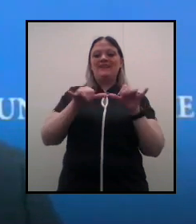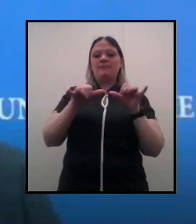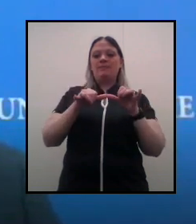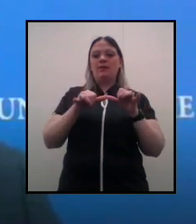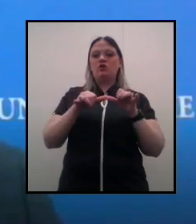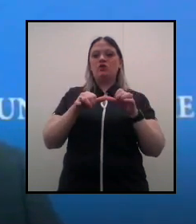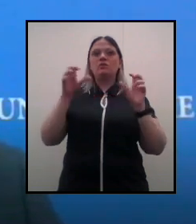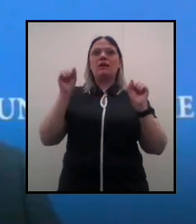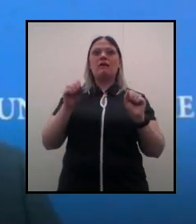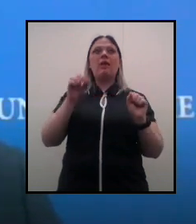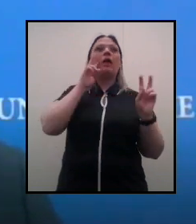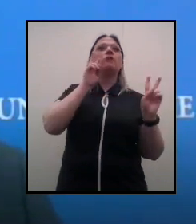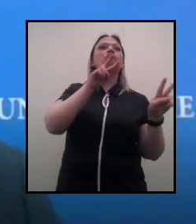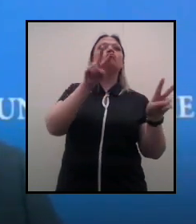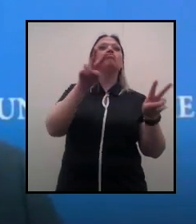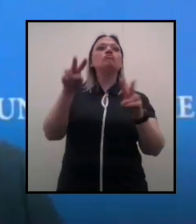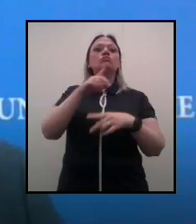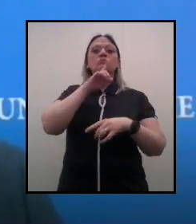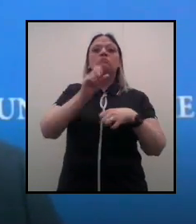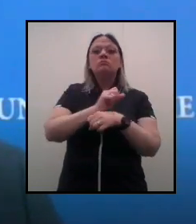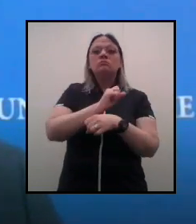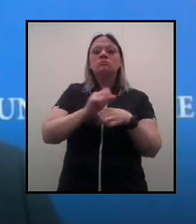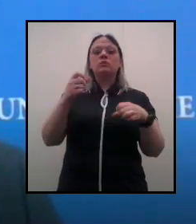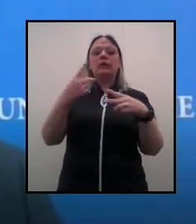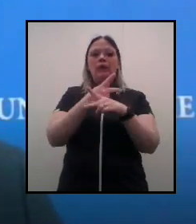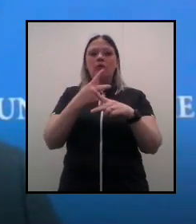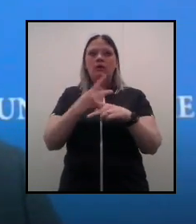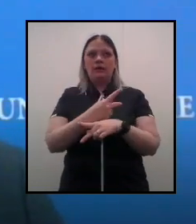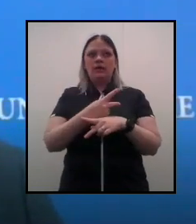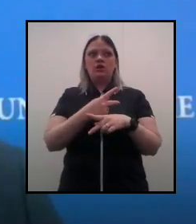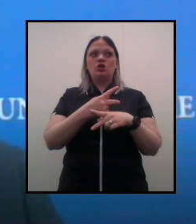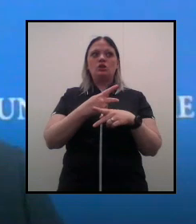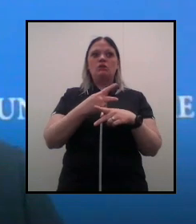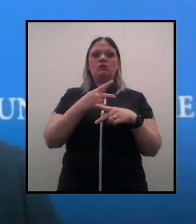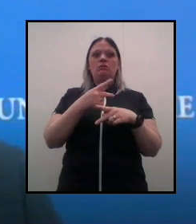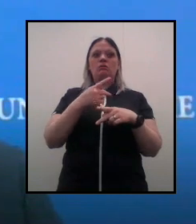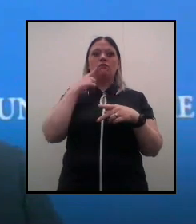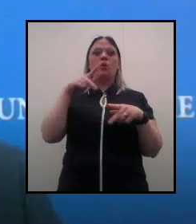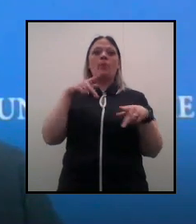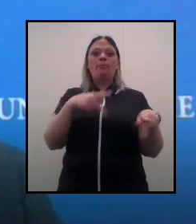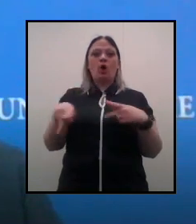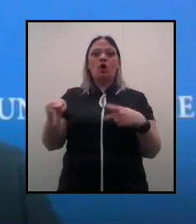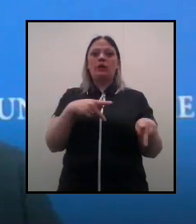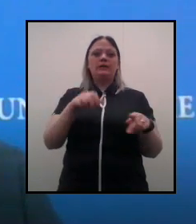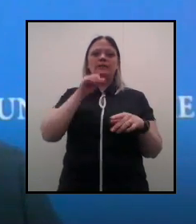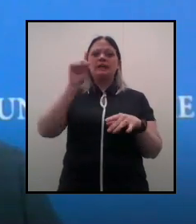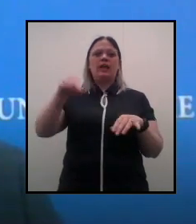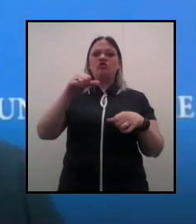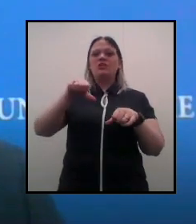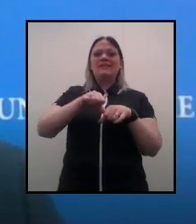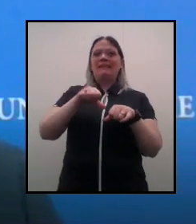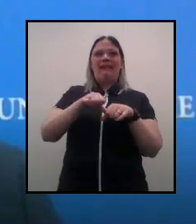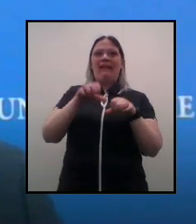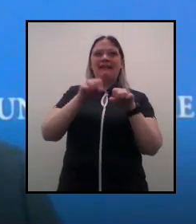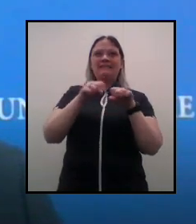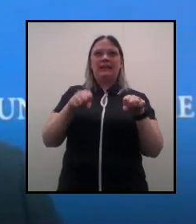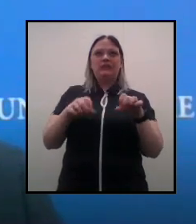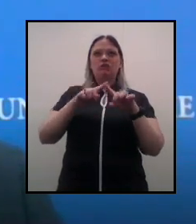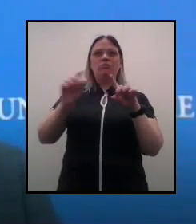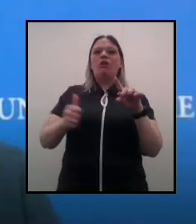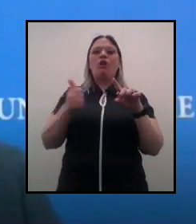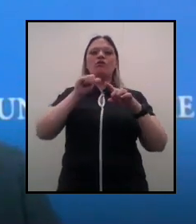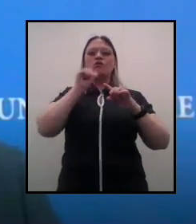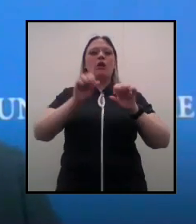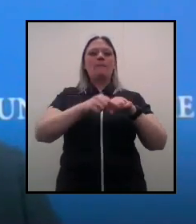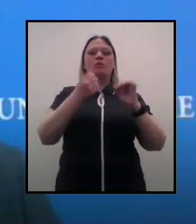a true calculation as to whether or not are the parties that are out there, and it's not just gas stations, but others, are not violating the